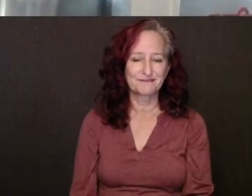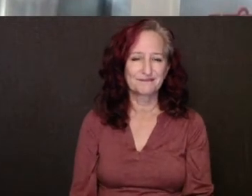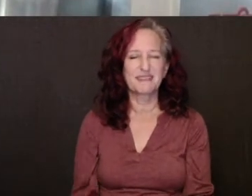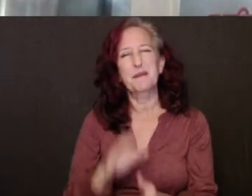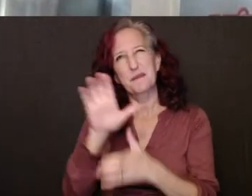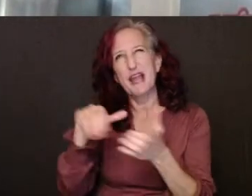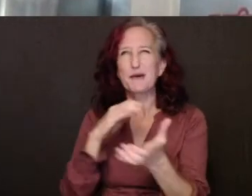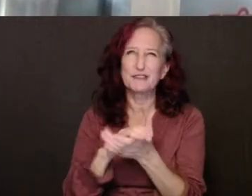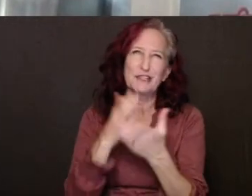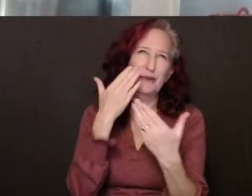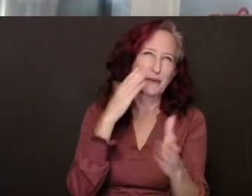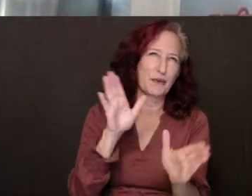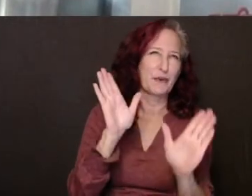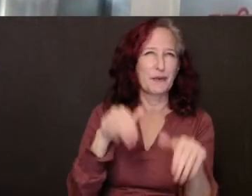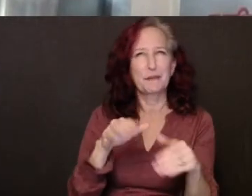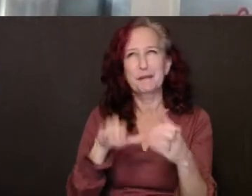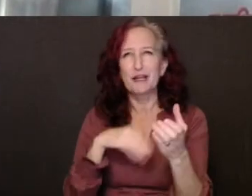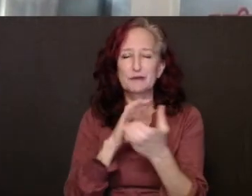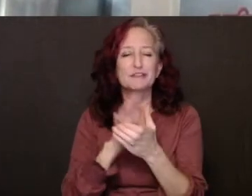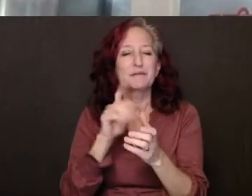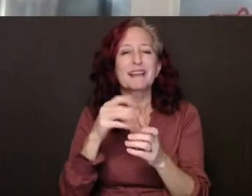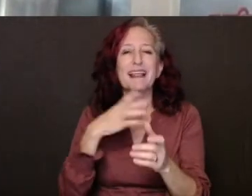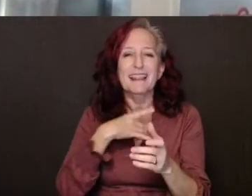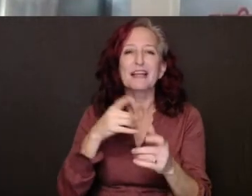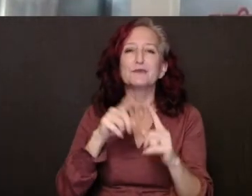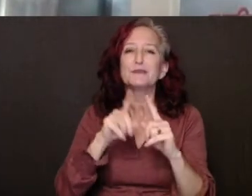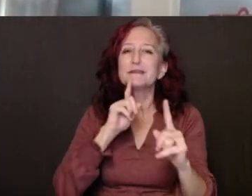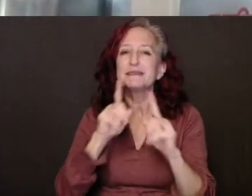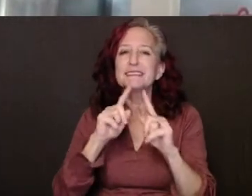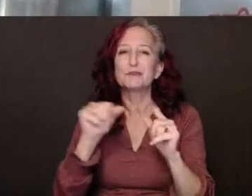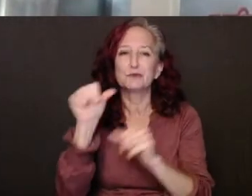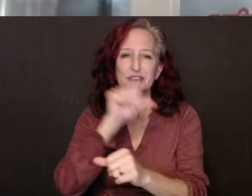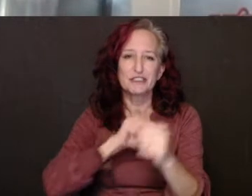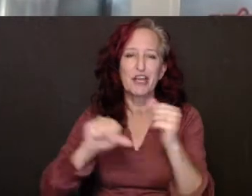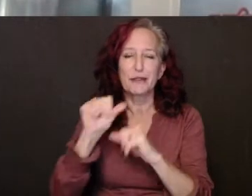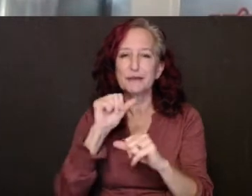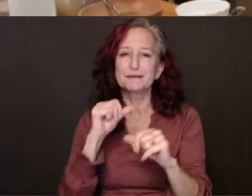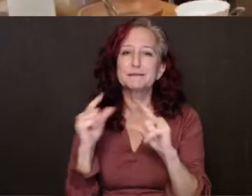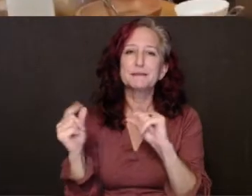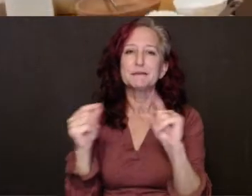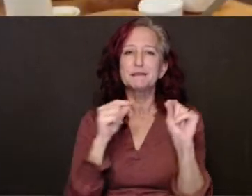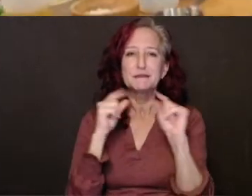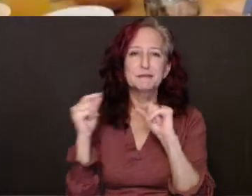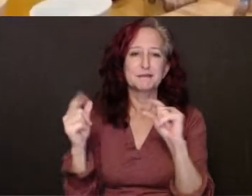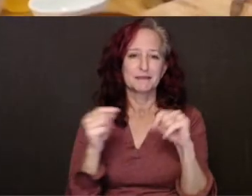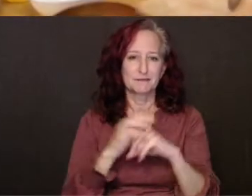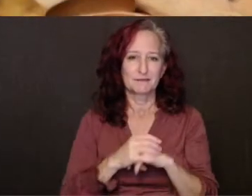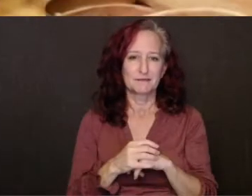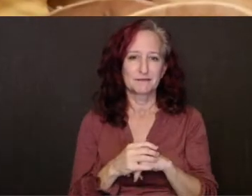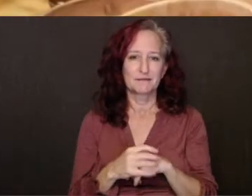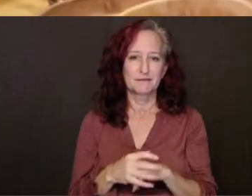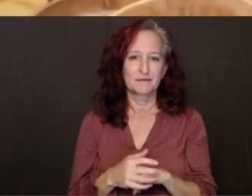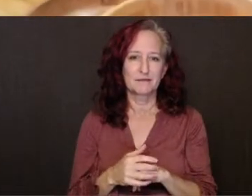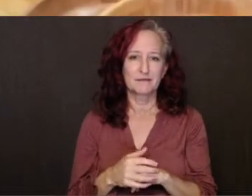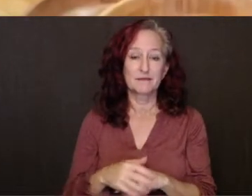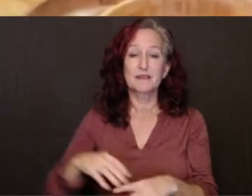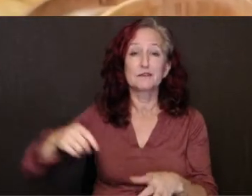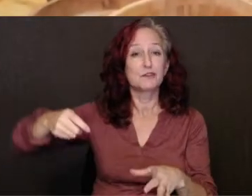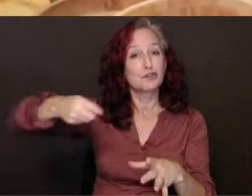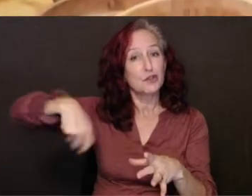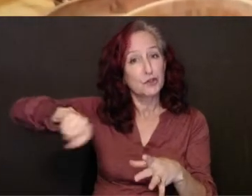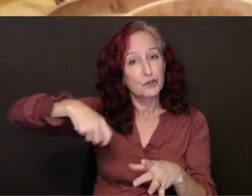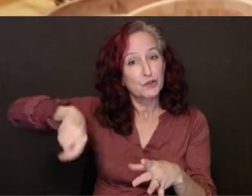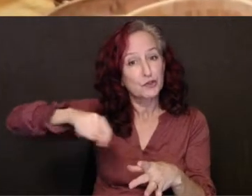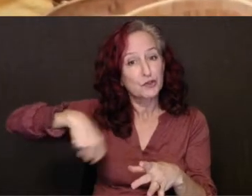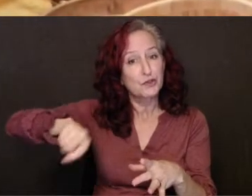comes together. It's almost like they're like a marriage. they're coming together. I don't know if I should say marriage, but